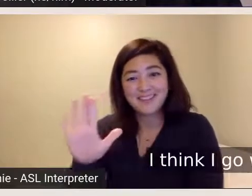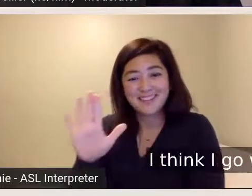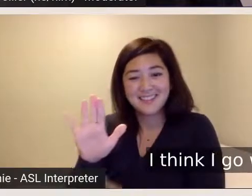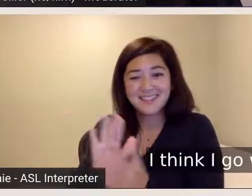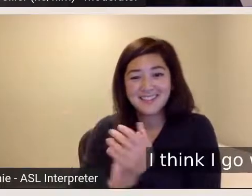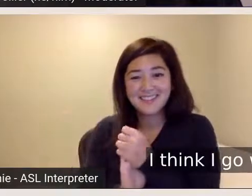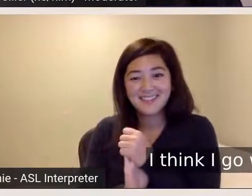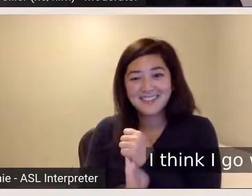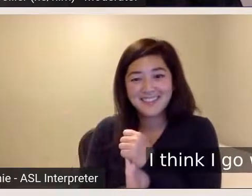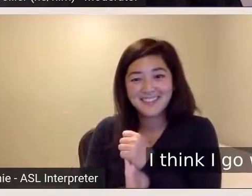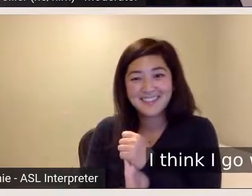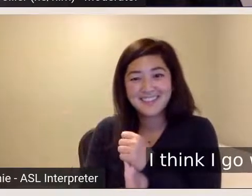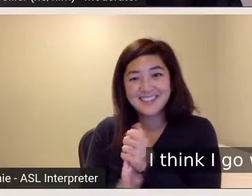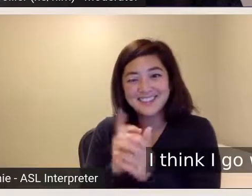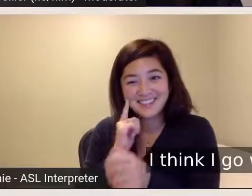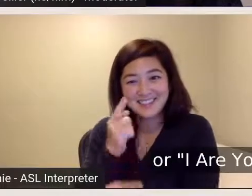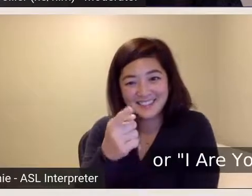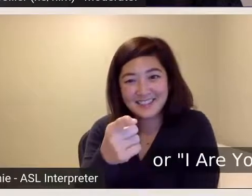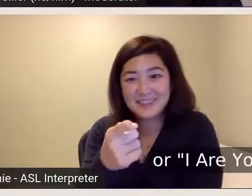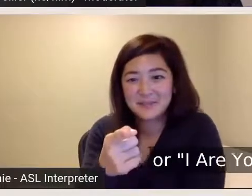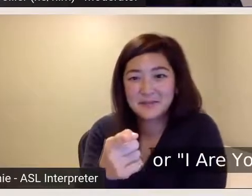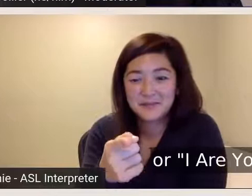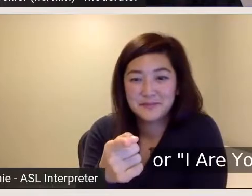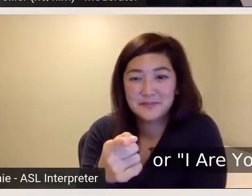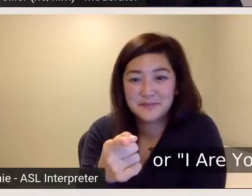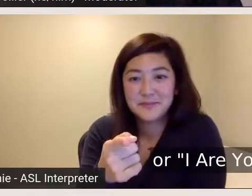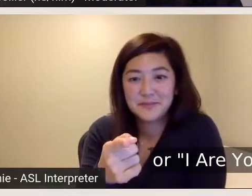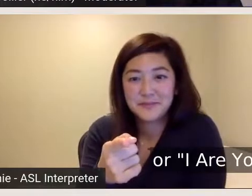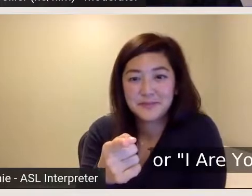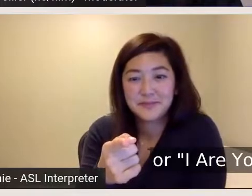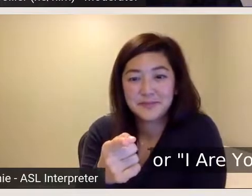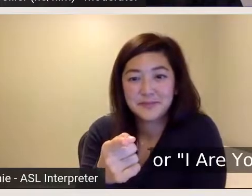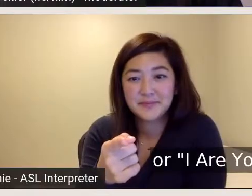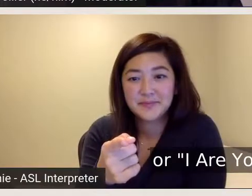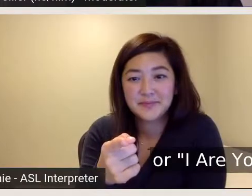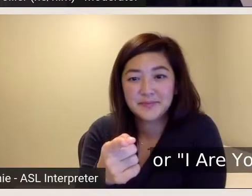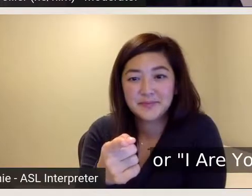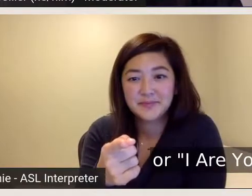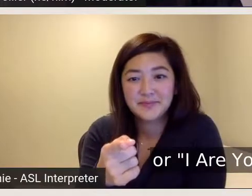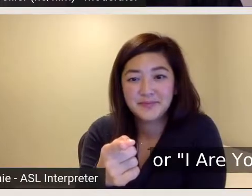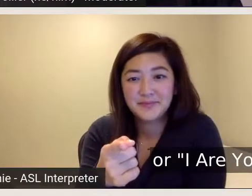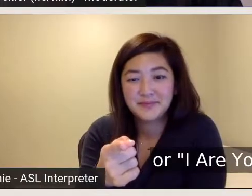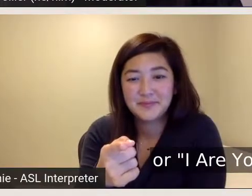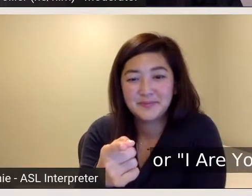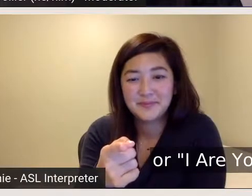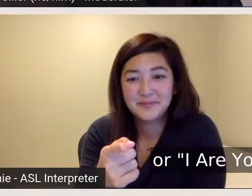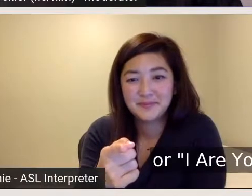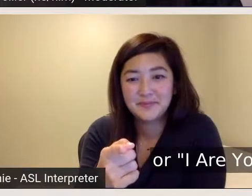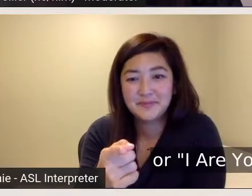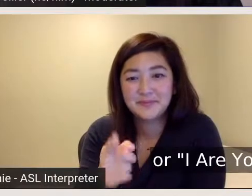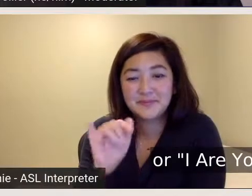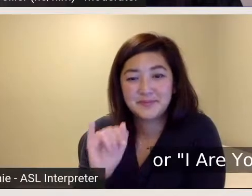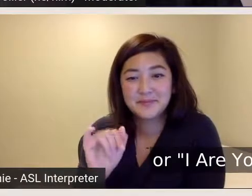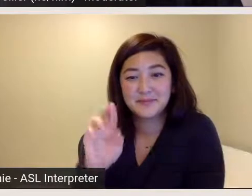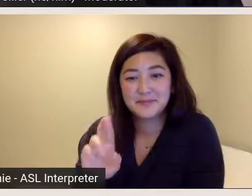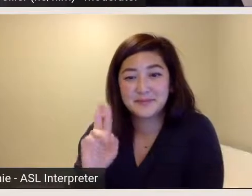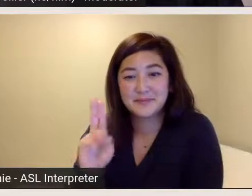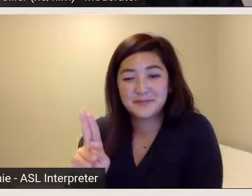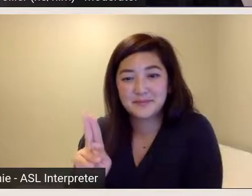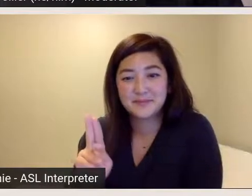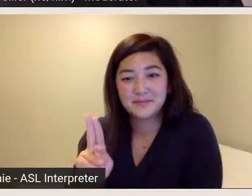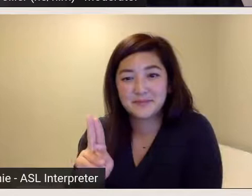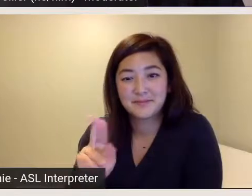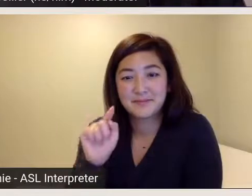I think I go with Tenkose, or I are you, you